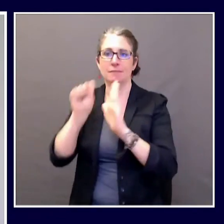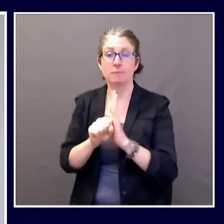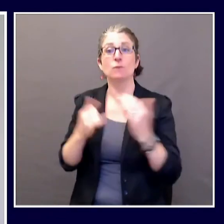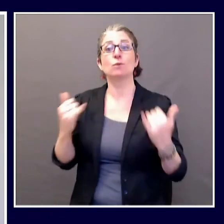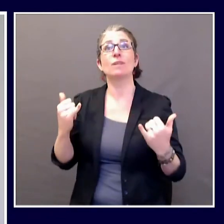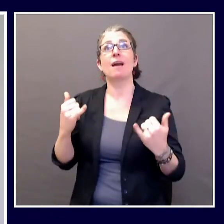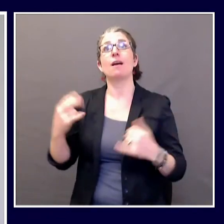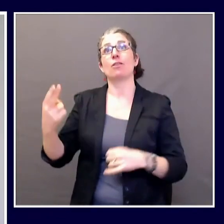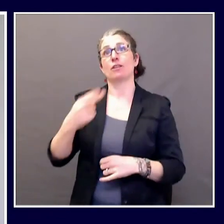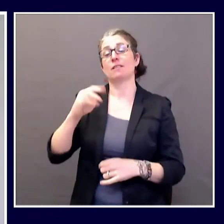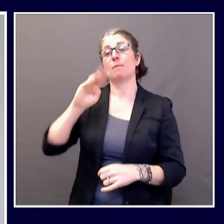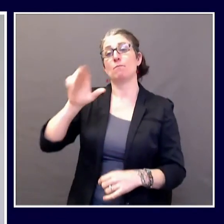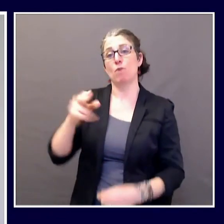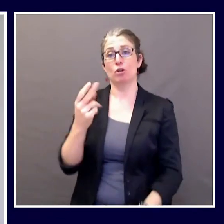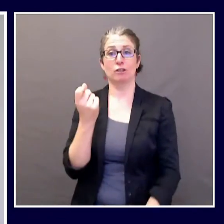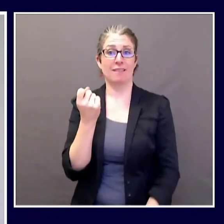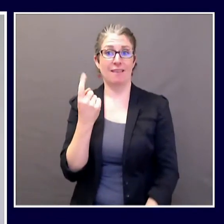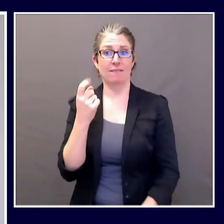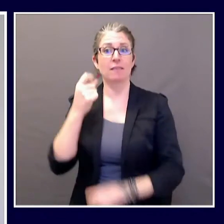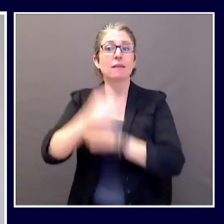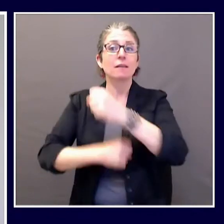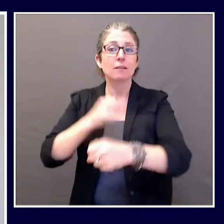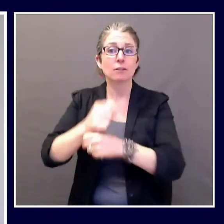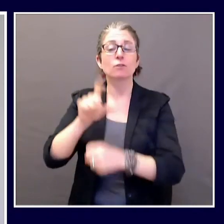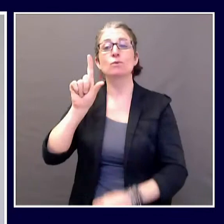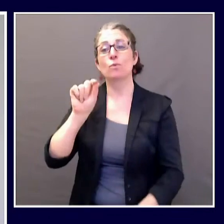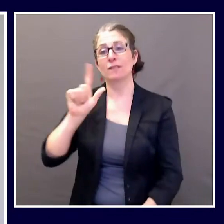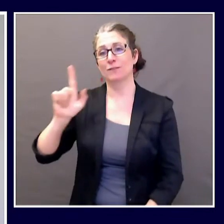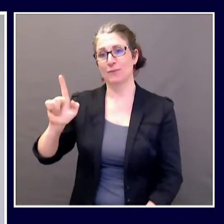March 11th, 2021.